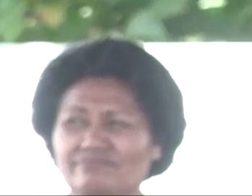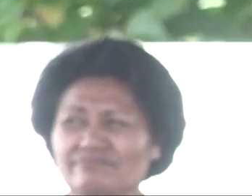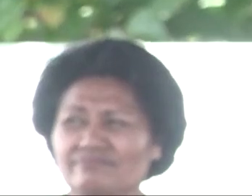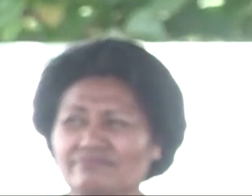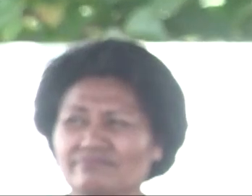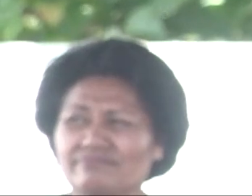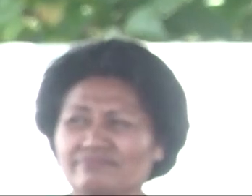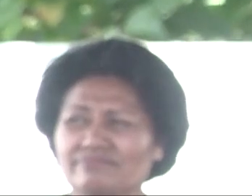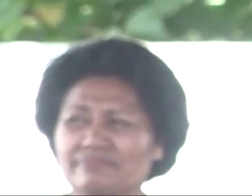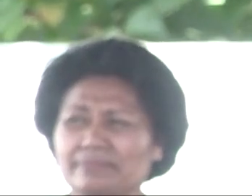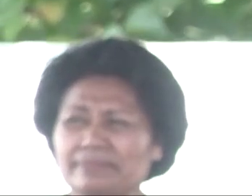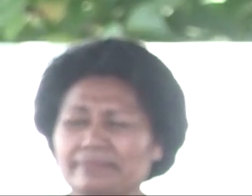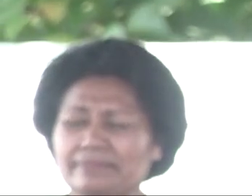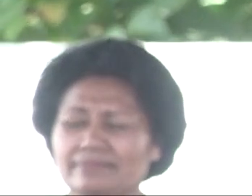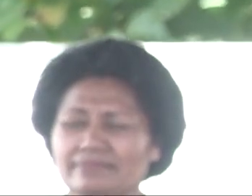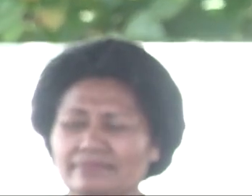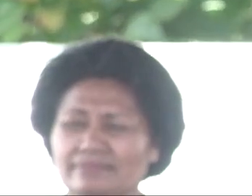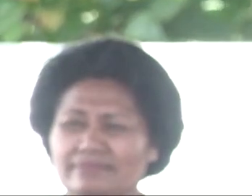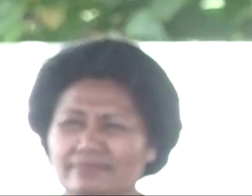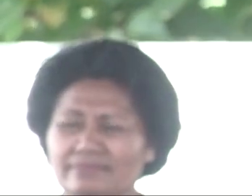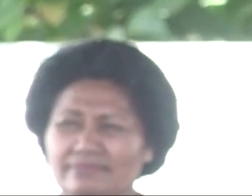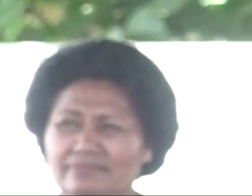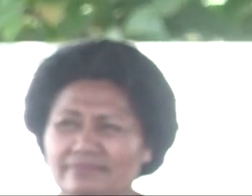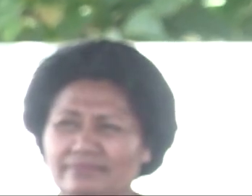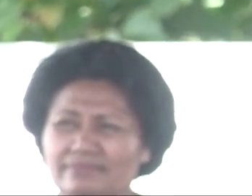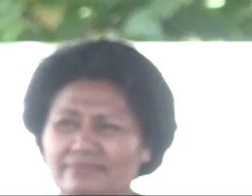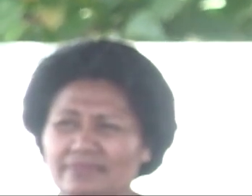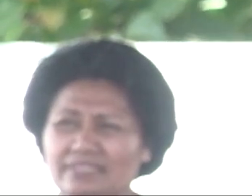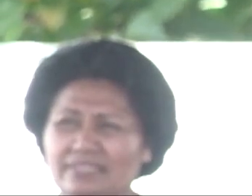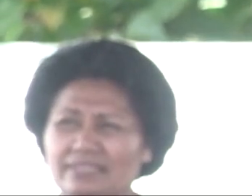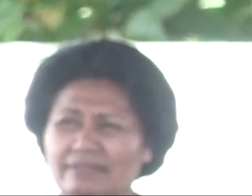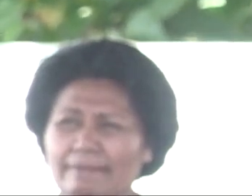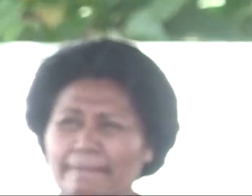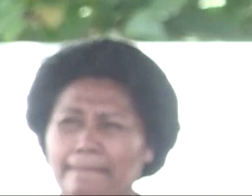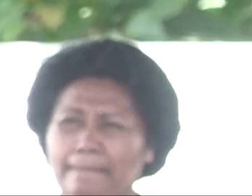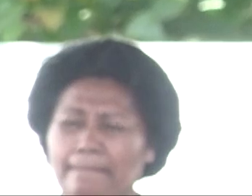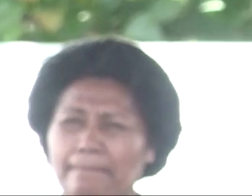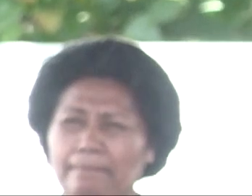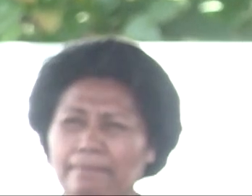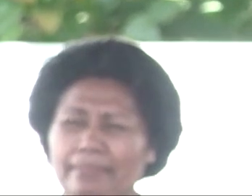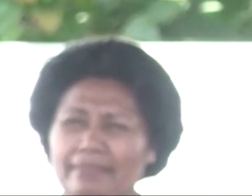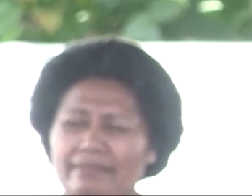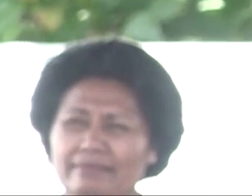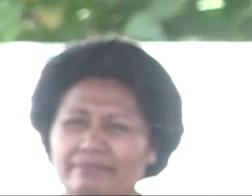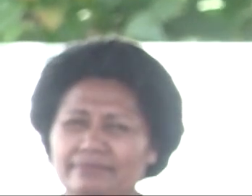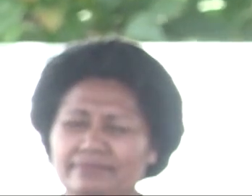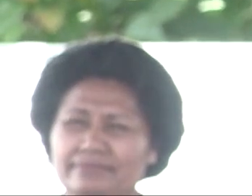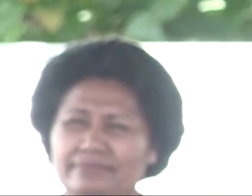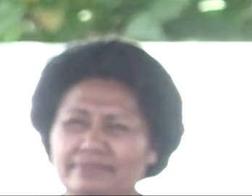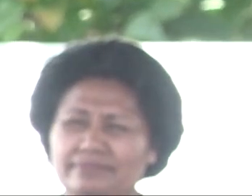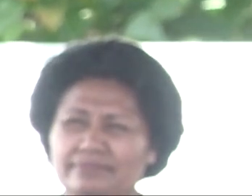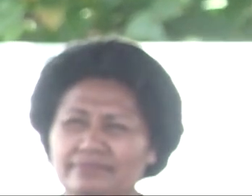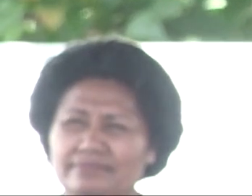youth, or Pathfinders, in the Seventh-day Adventist Church. I bring greetings from